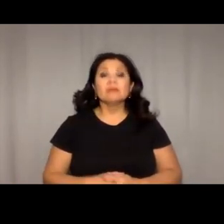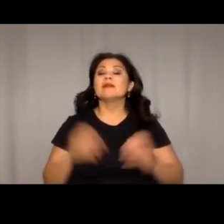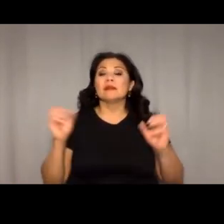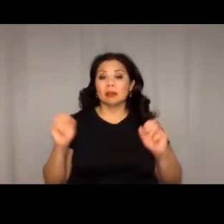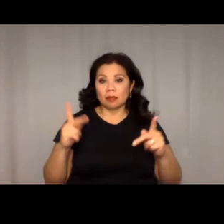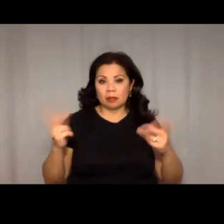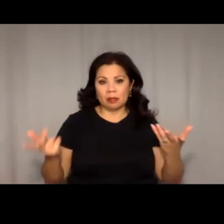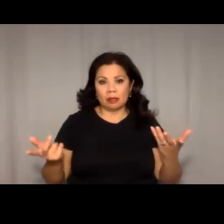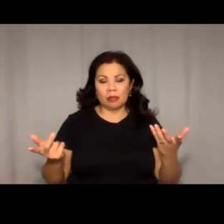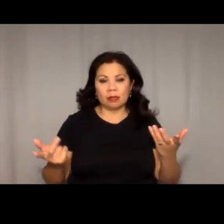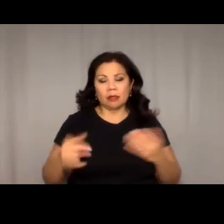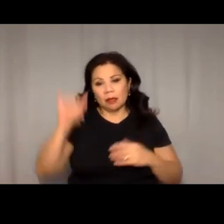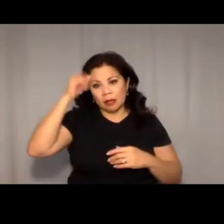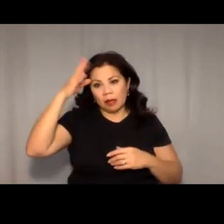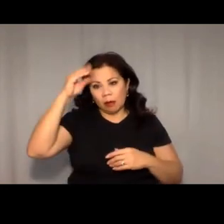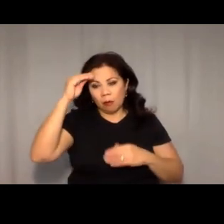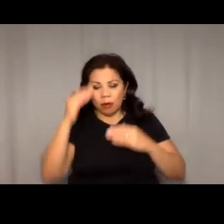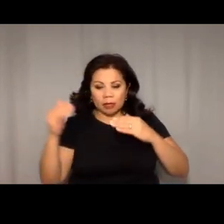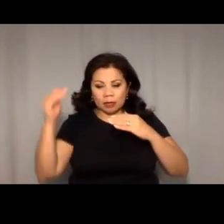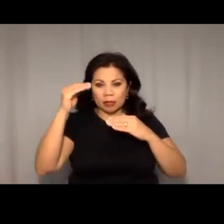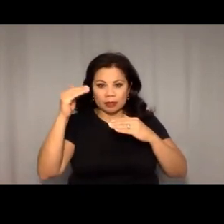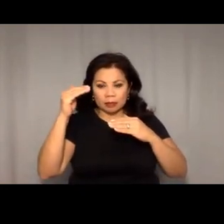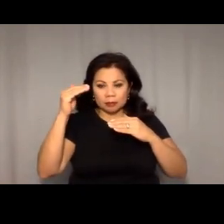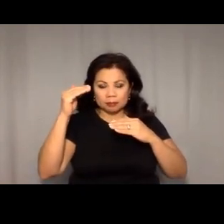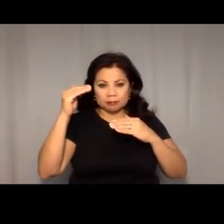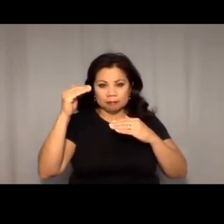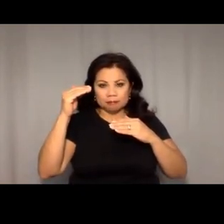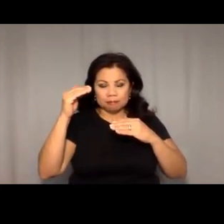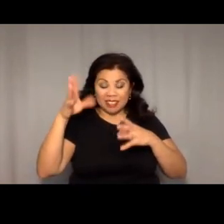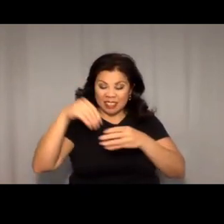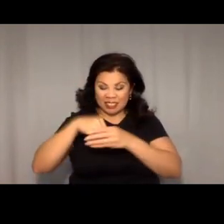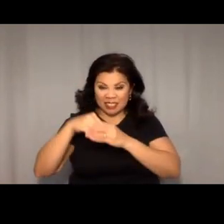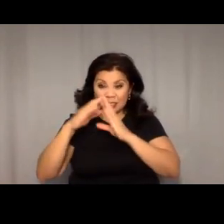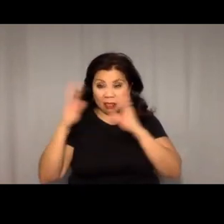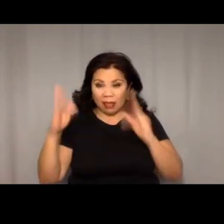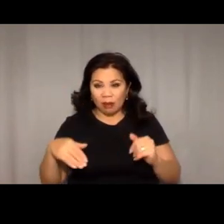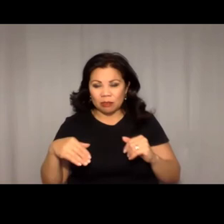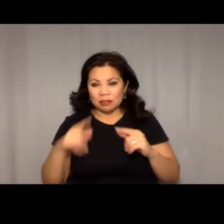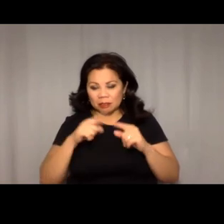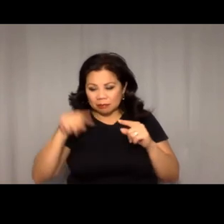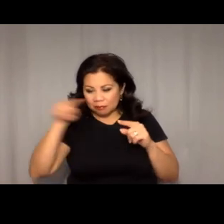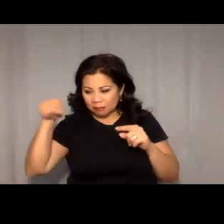All right, so cowboy's on top of the horse. All right, so